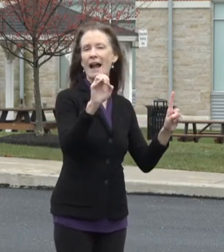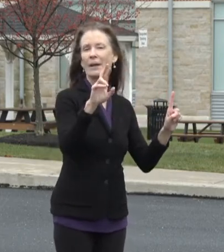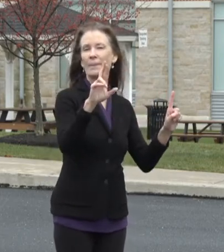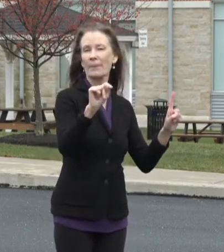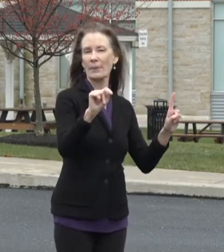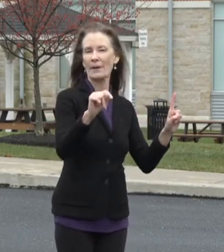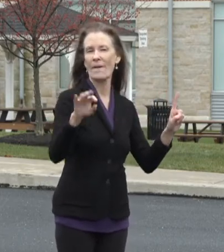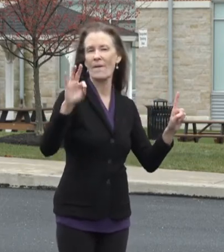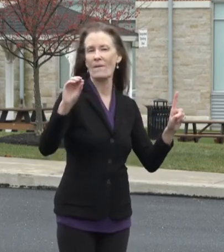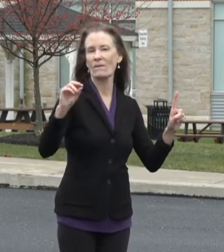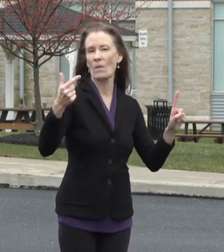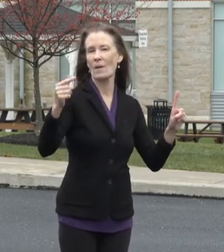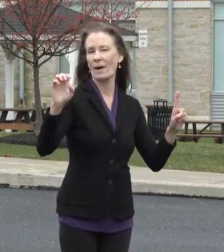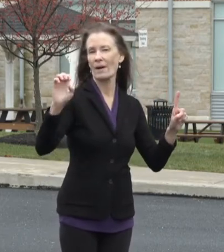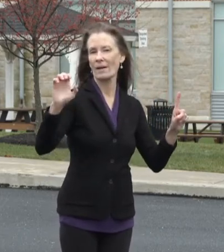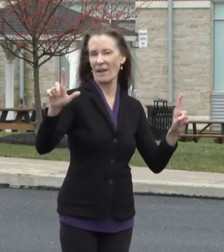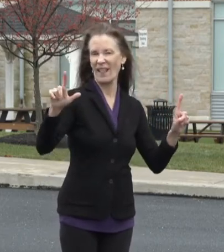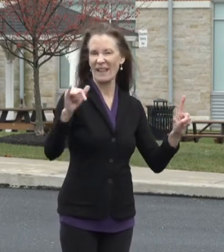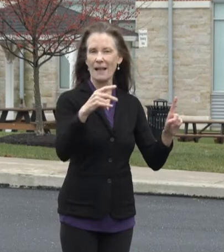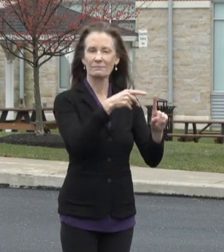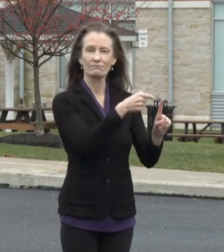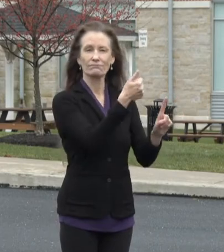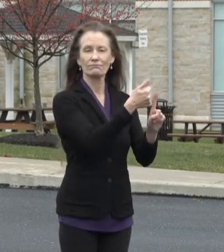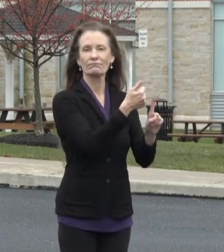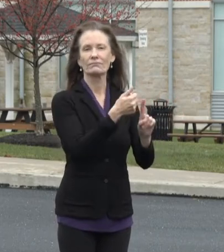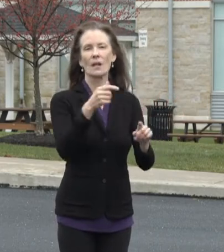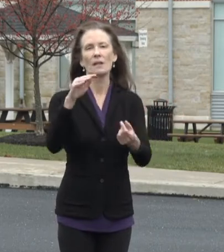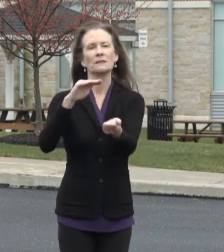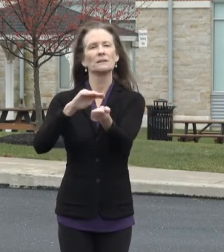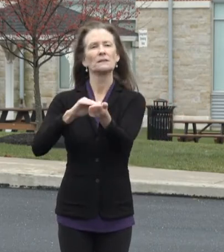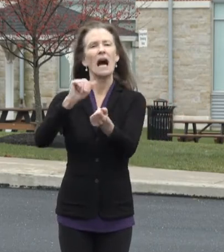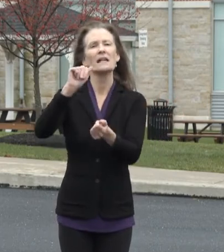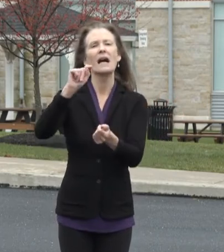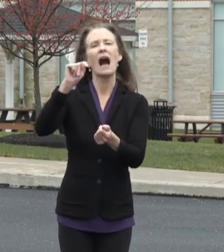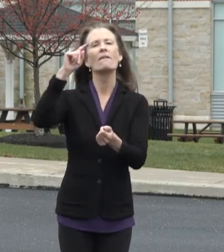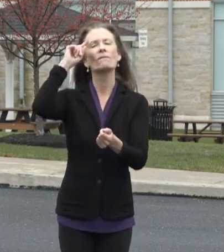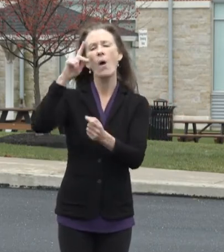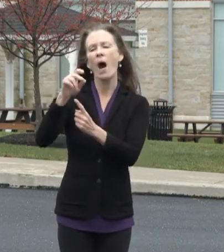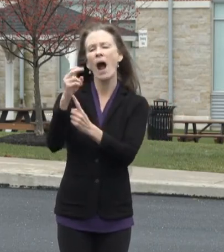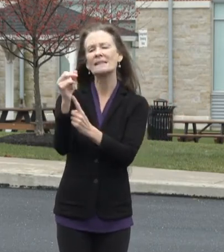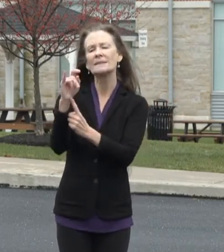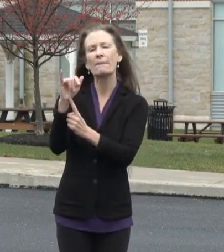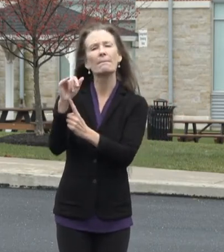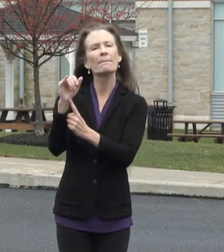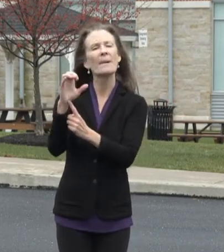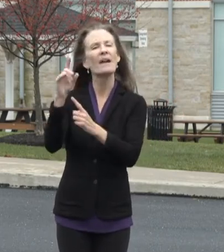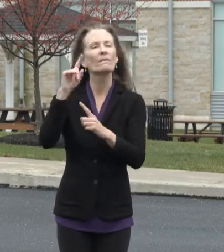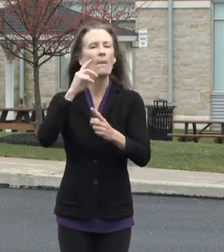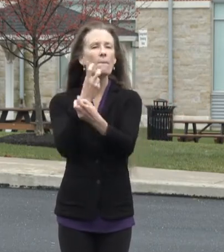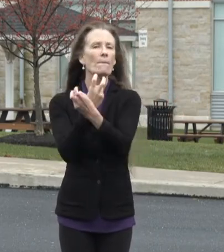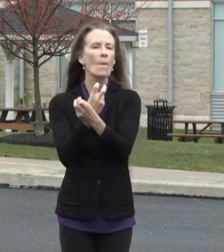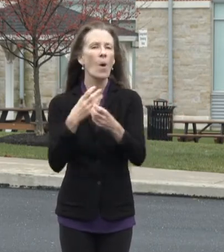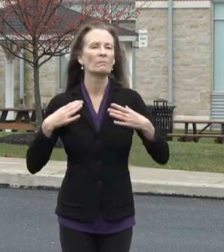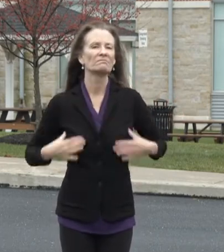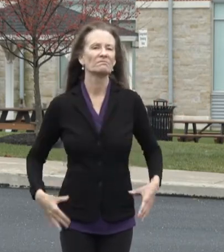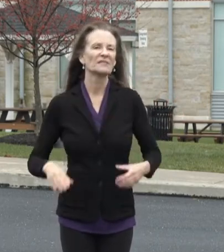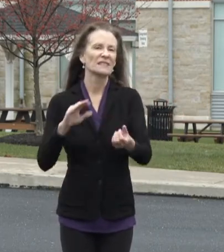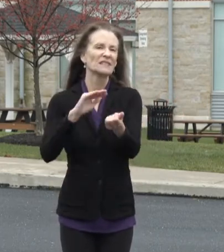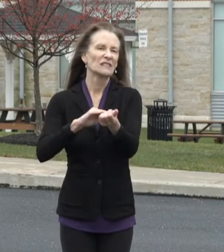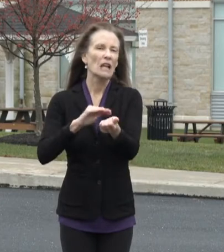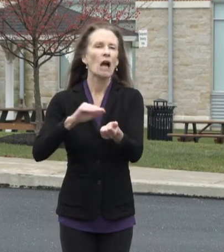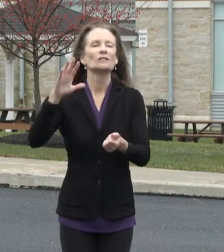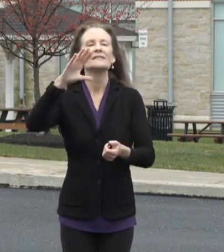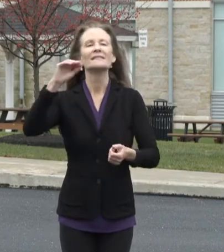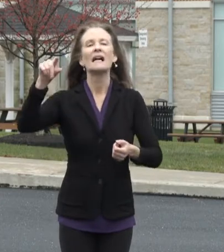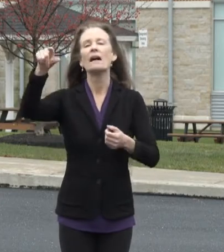specializing in geriatric medicine. He is also a lieutenant colonel in the Pennsylvania National Guard, where he serves as brigade surgeon for the